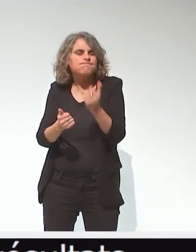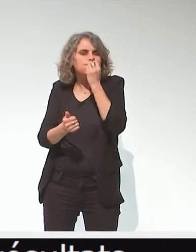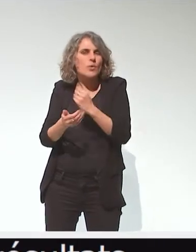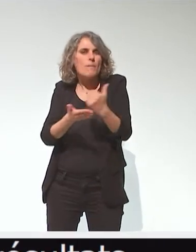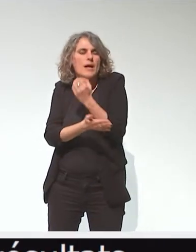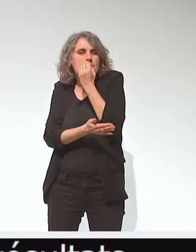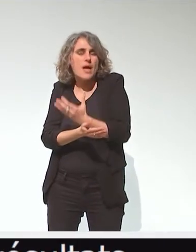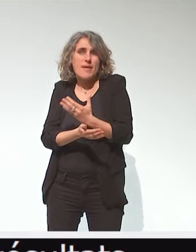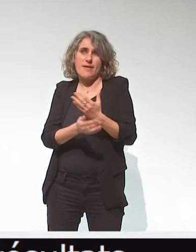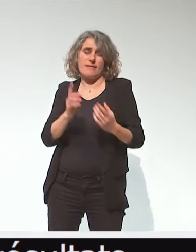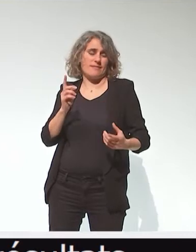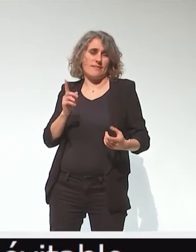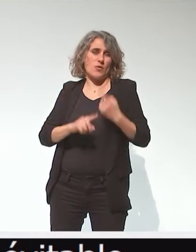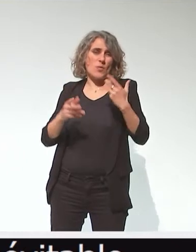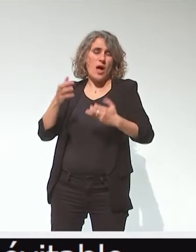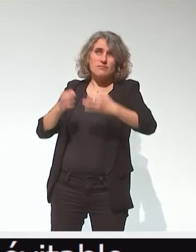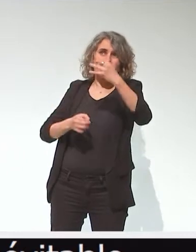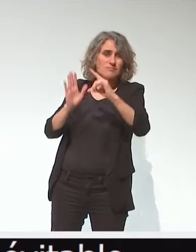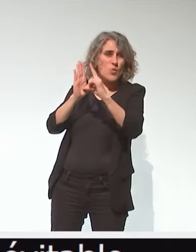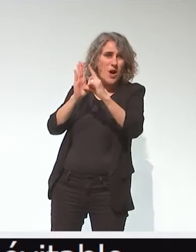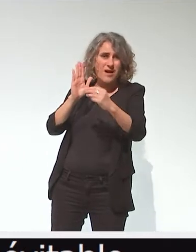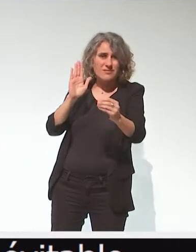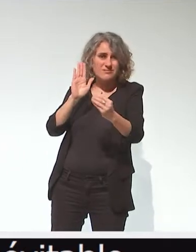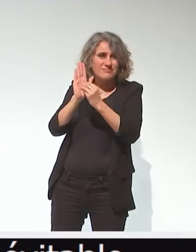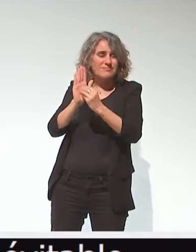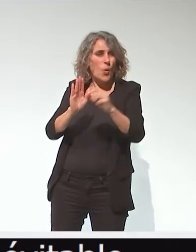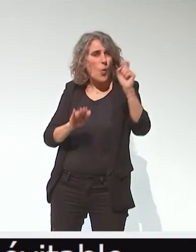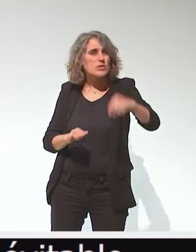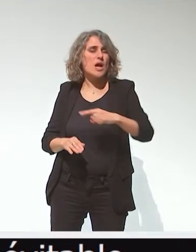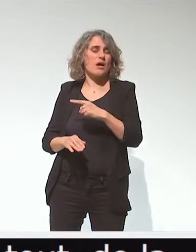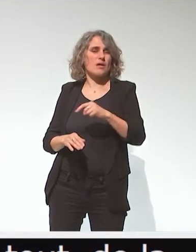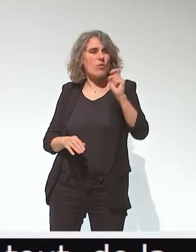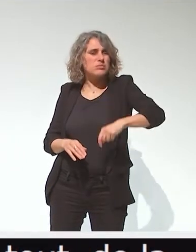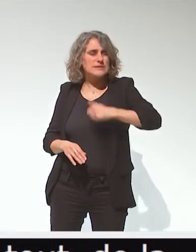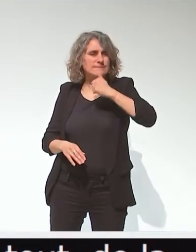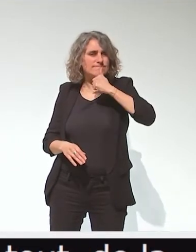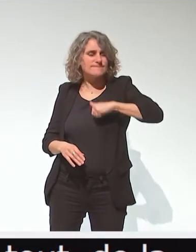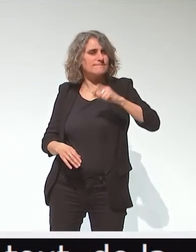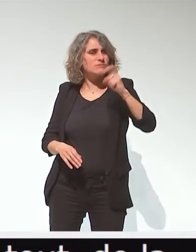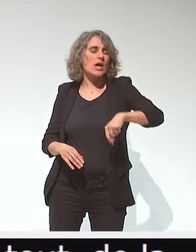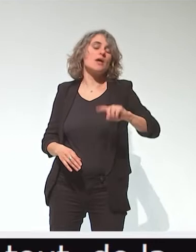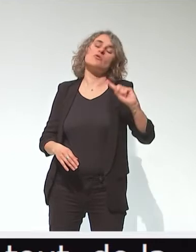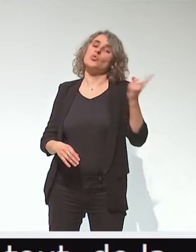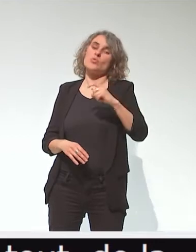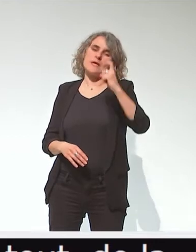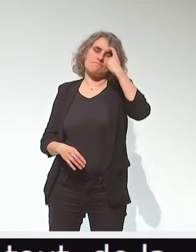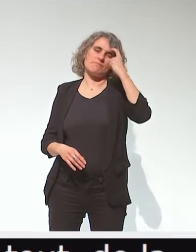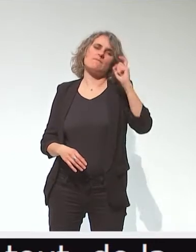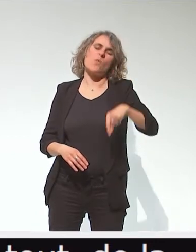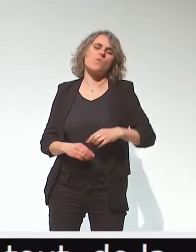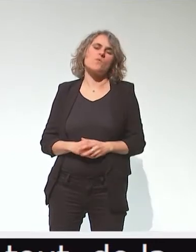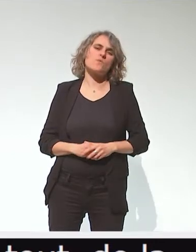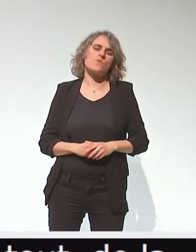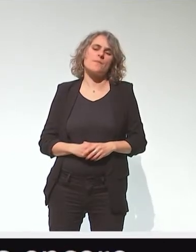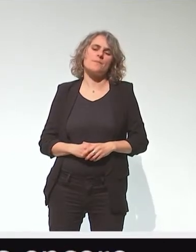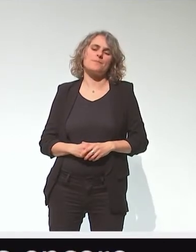requirement that rights holders are participants in the processes that impact them. And so quite literally, it has